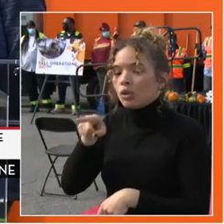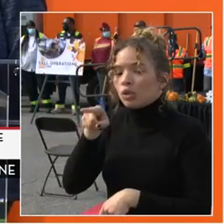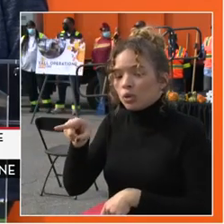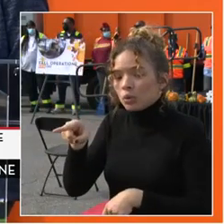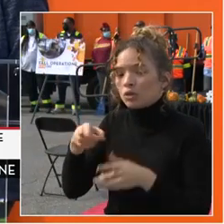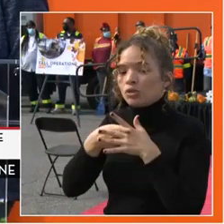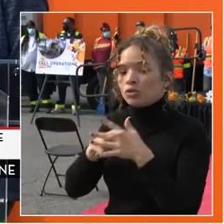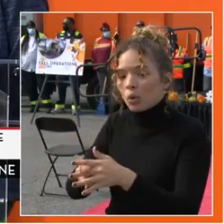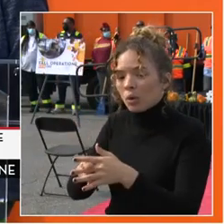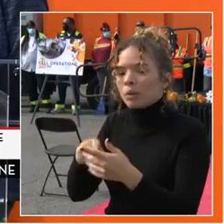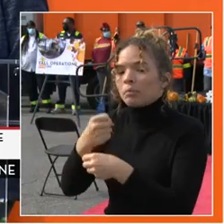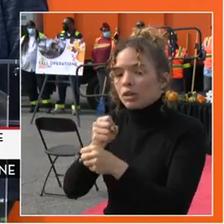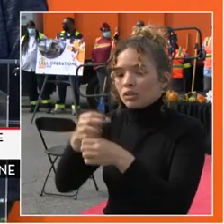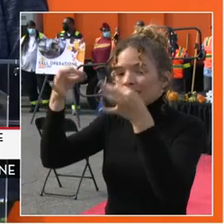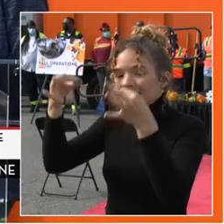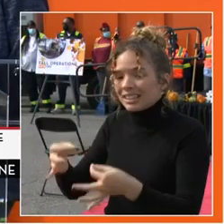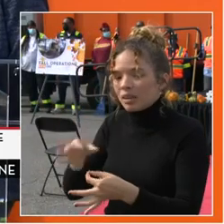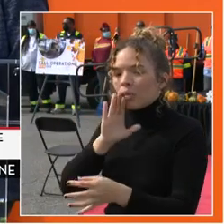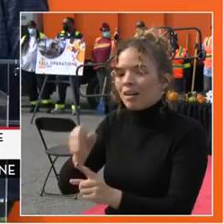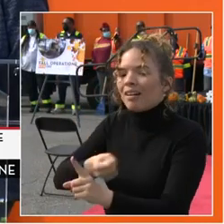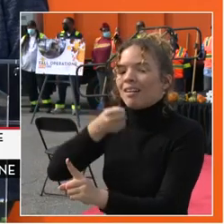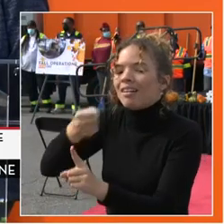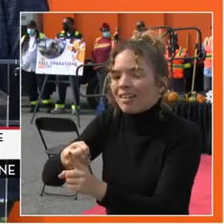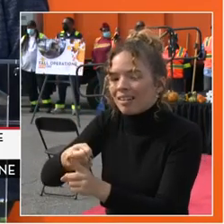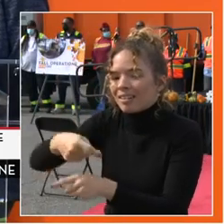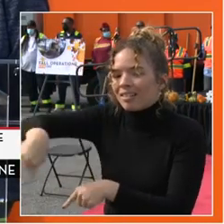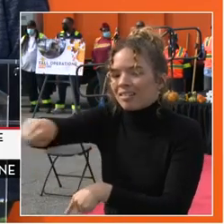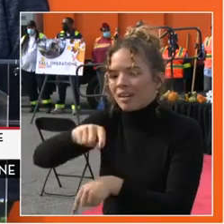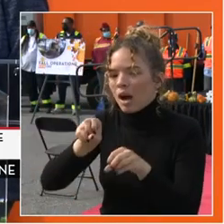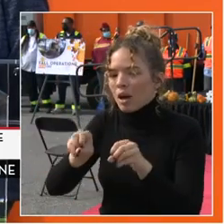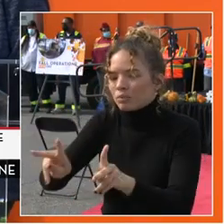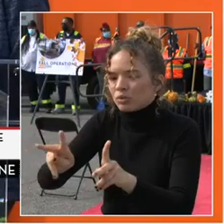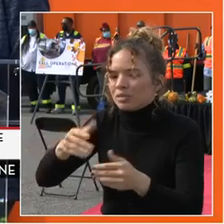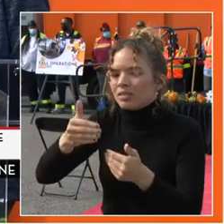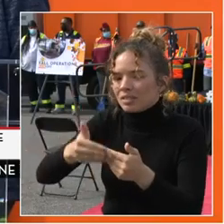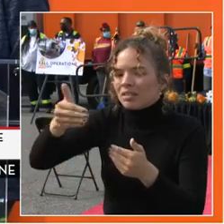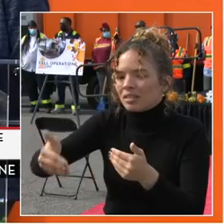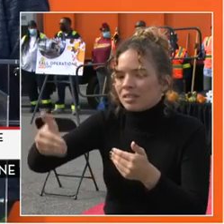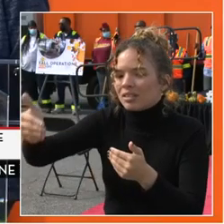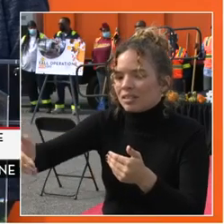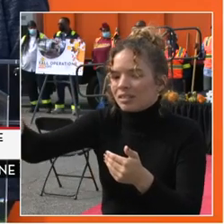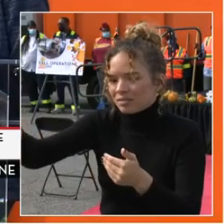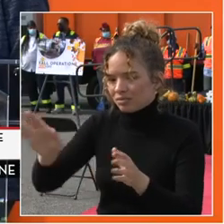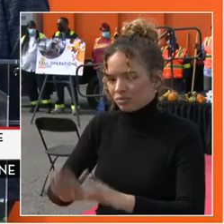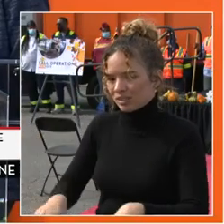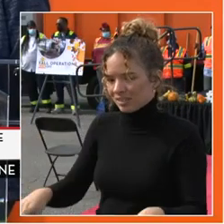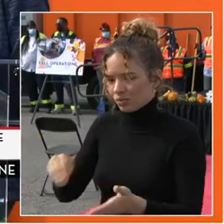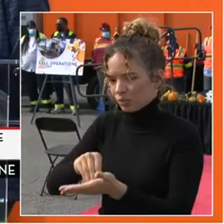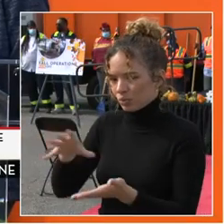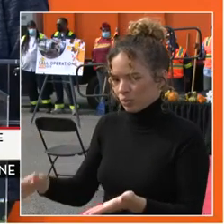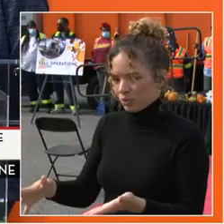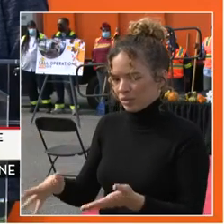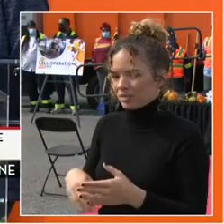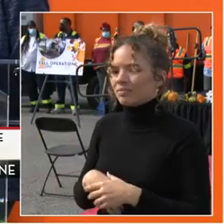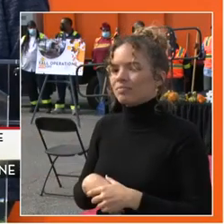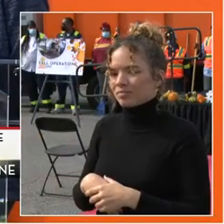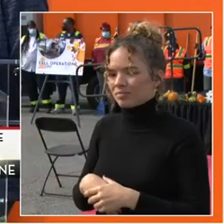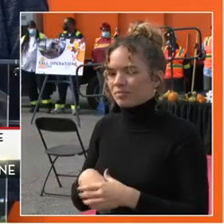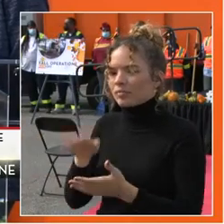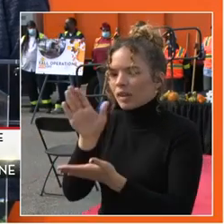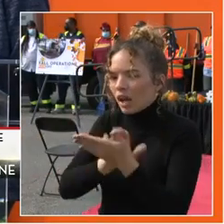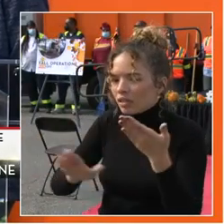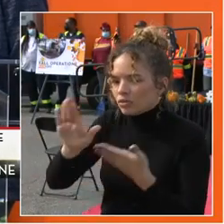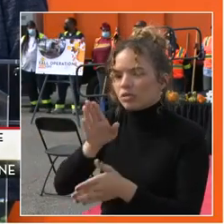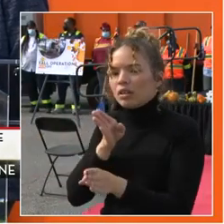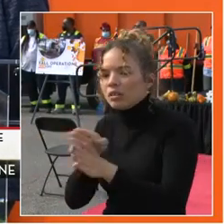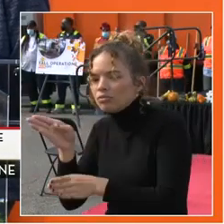your opportunities in the 12th grade. So having that college or career map set up for you in middle